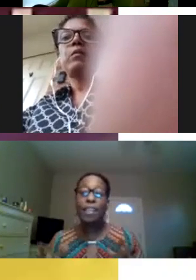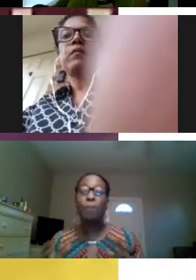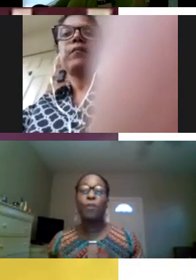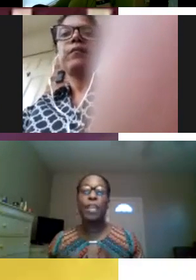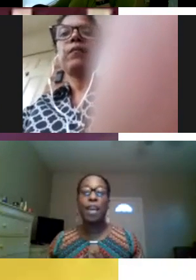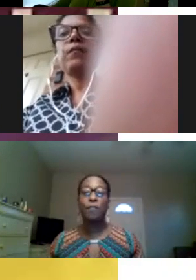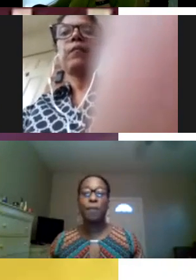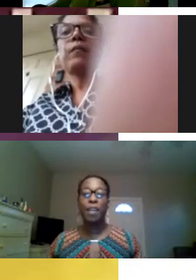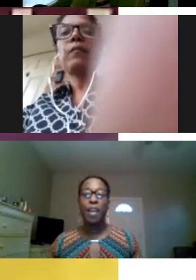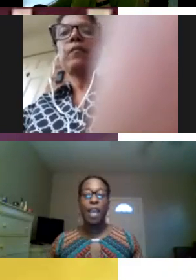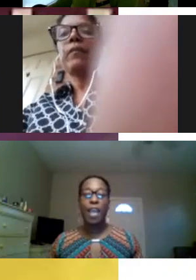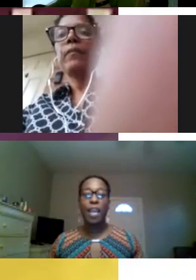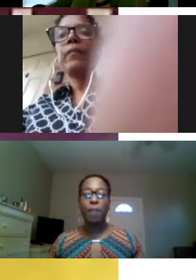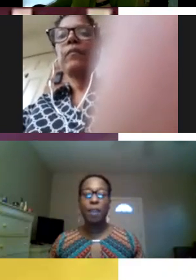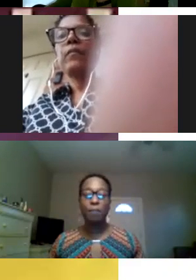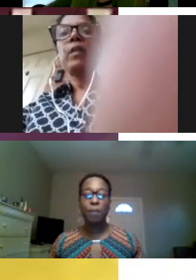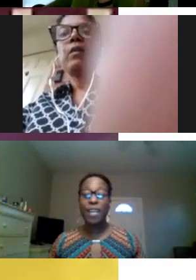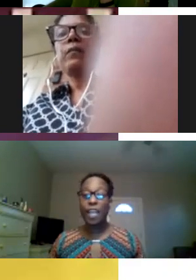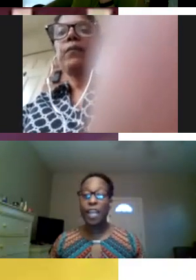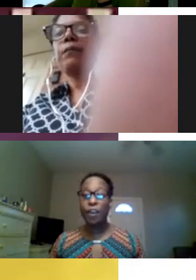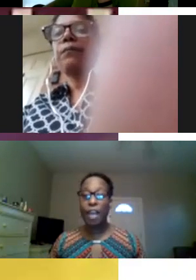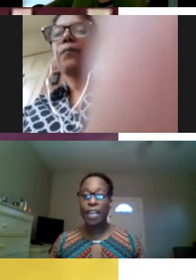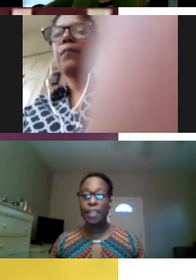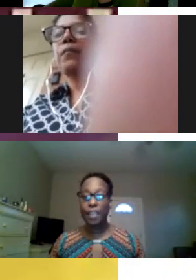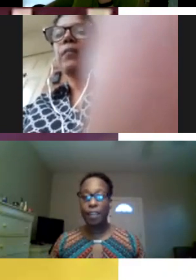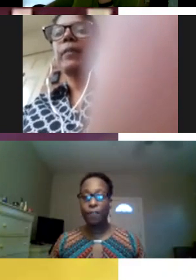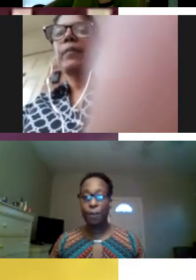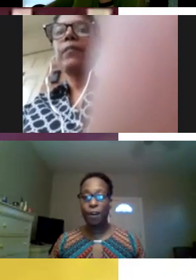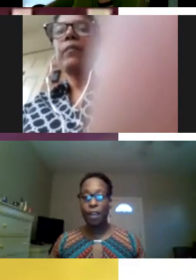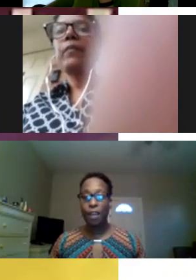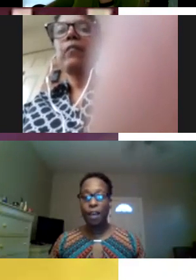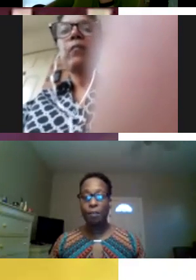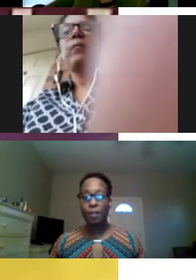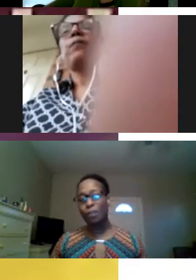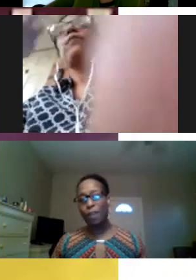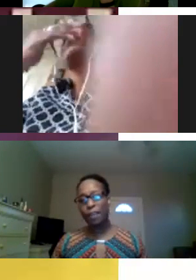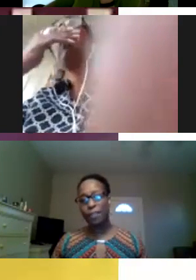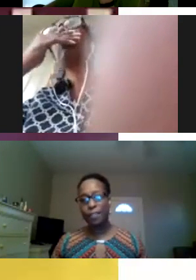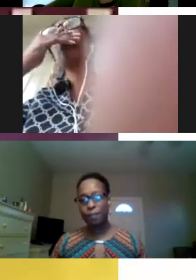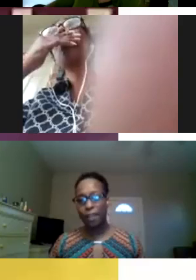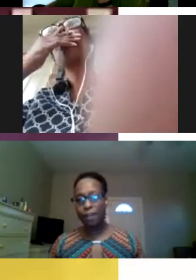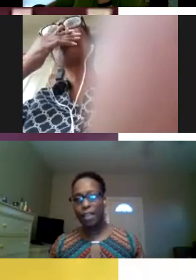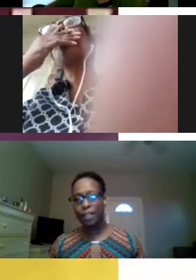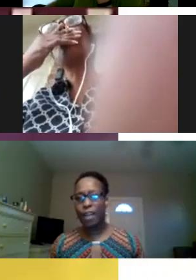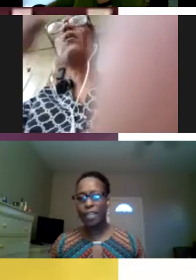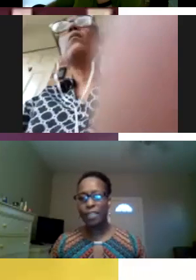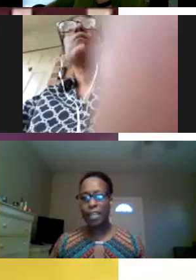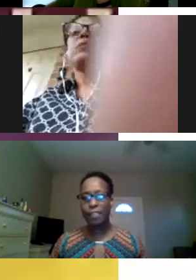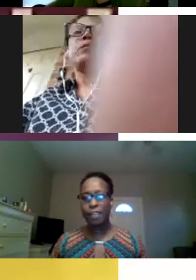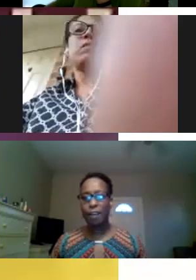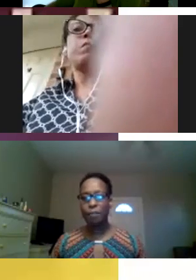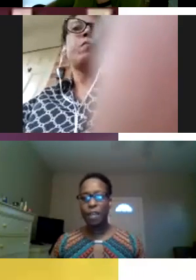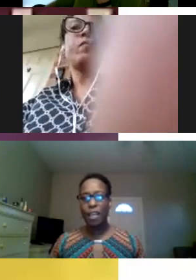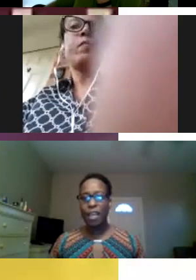that right there broke it down for me. And it made clear like the need for a single payer system here in the United